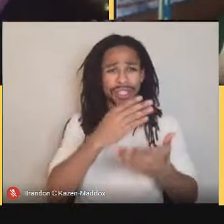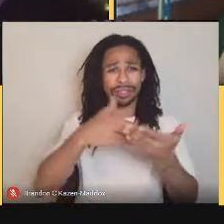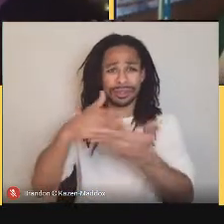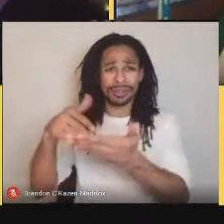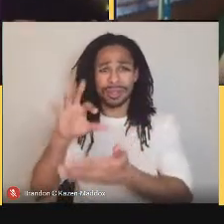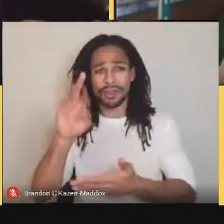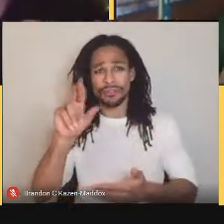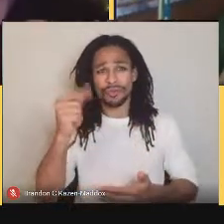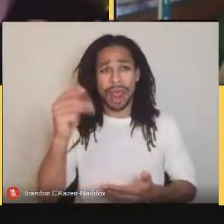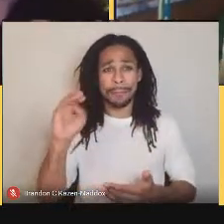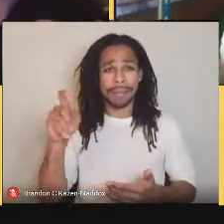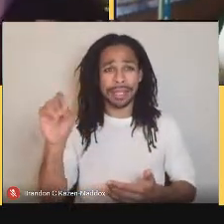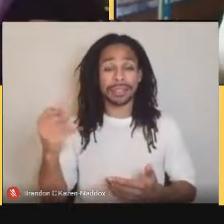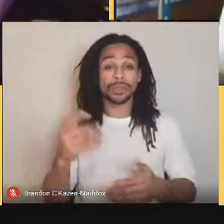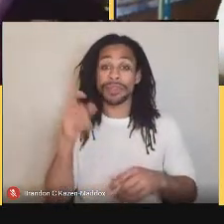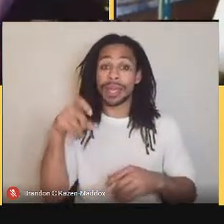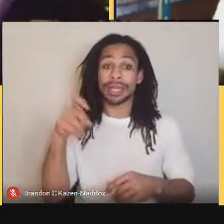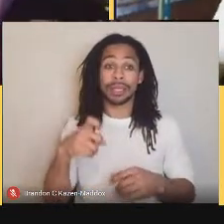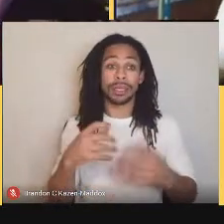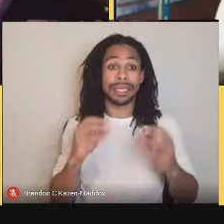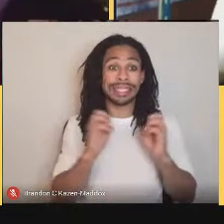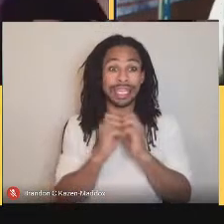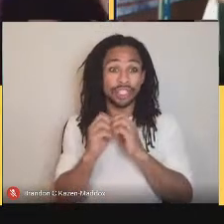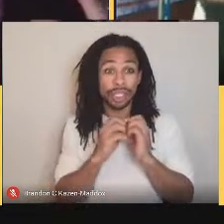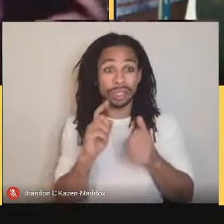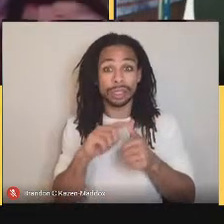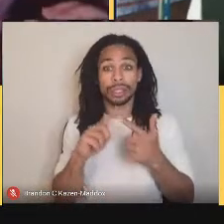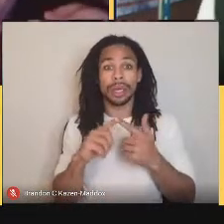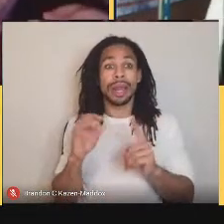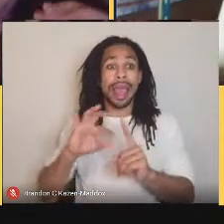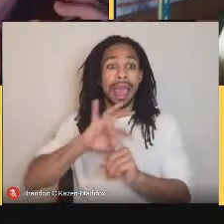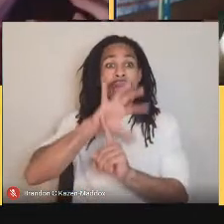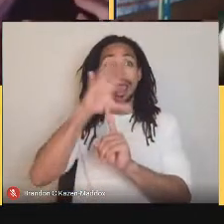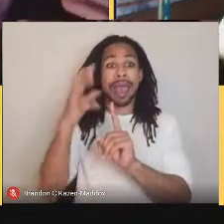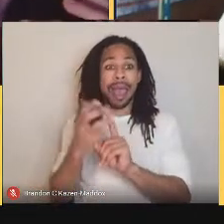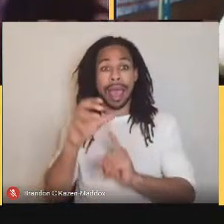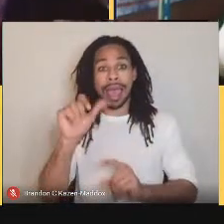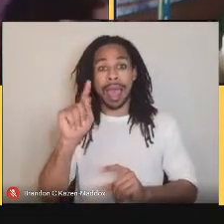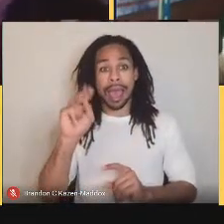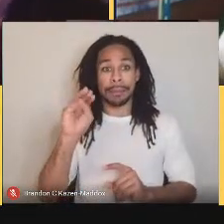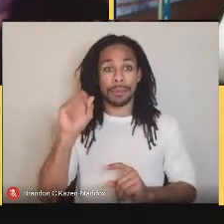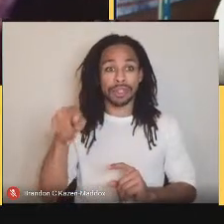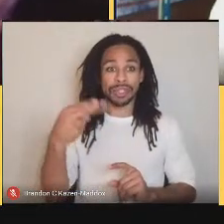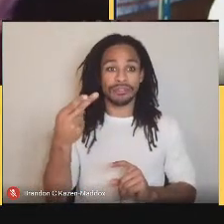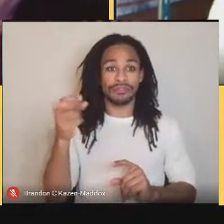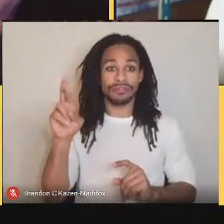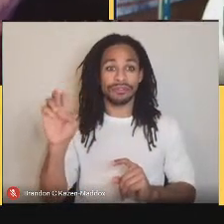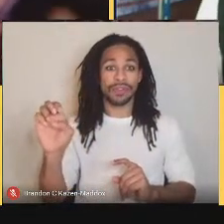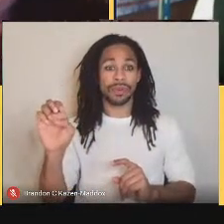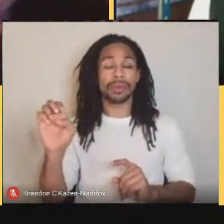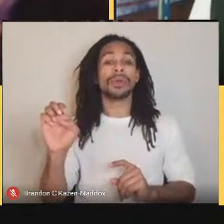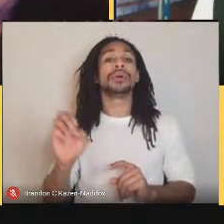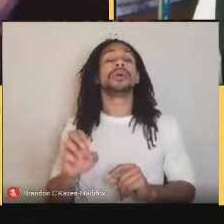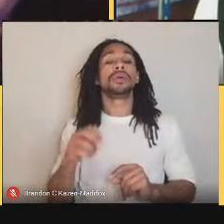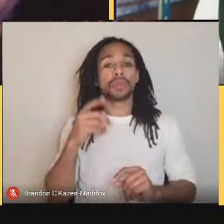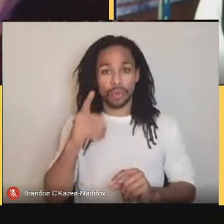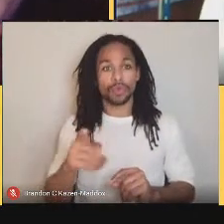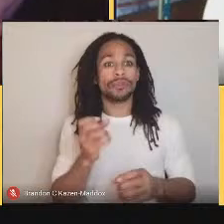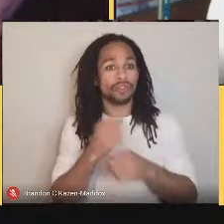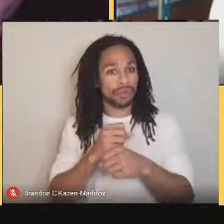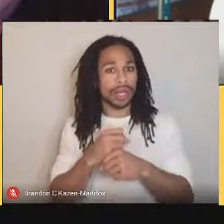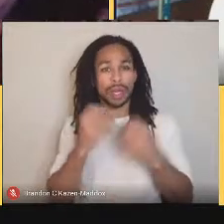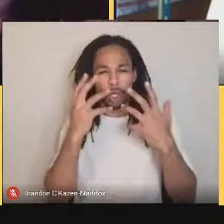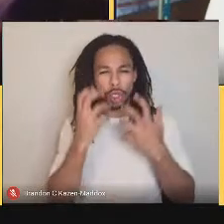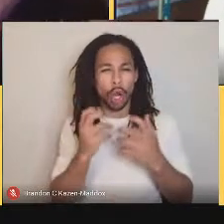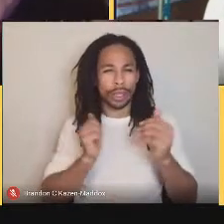that means tension and atmosphere. Mm-hmm. So you've made a darkly dramatic podcast, which is Rose